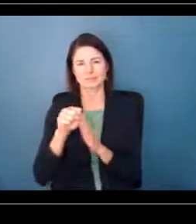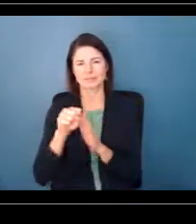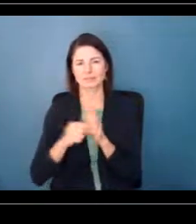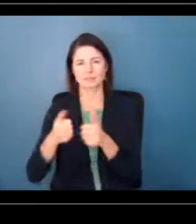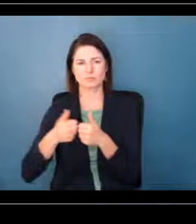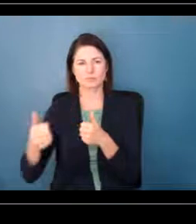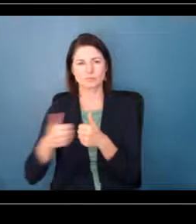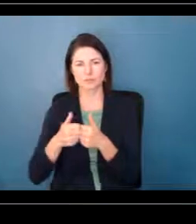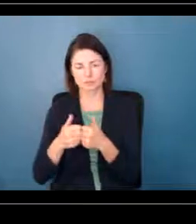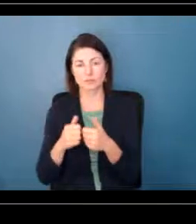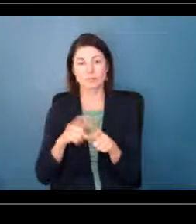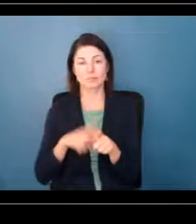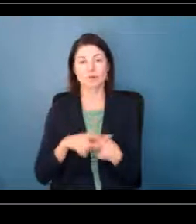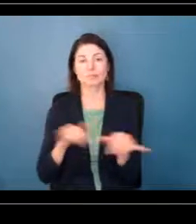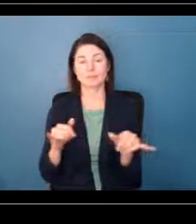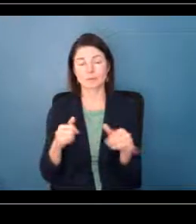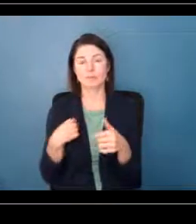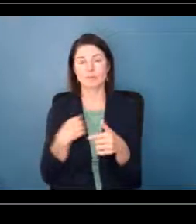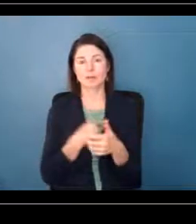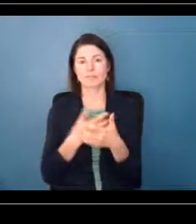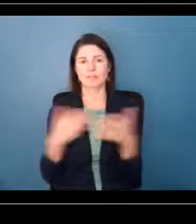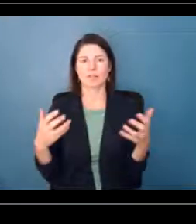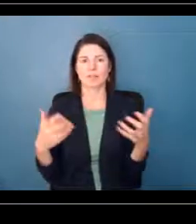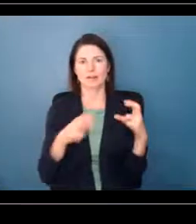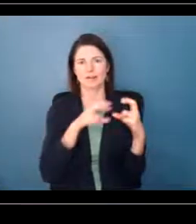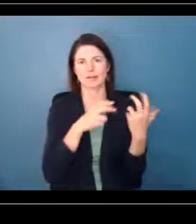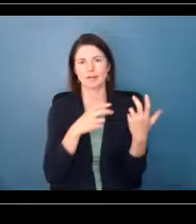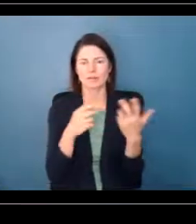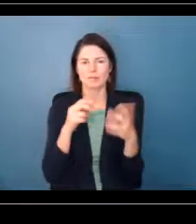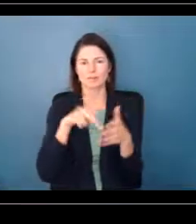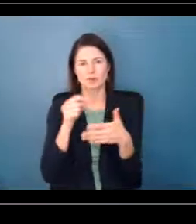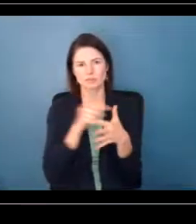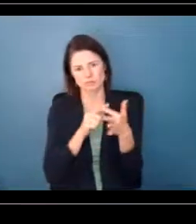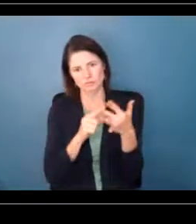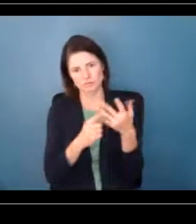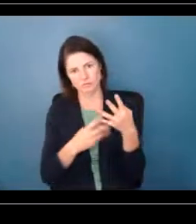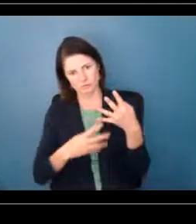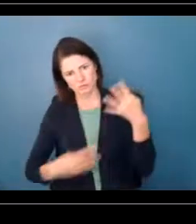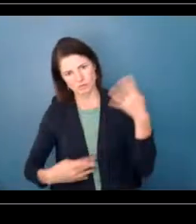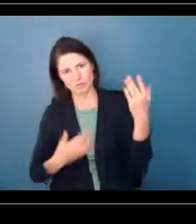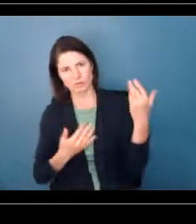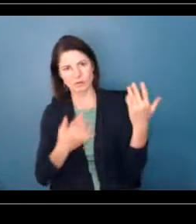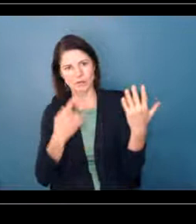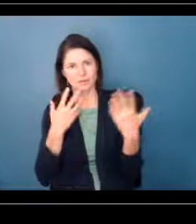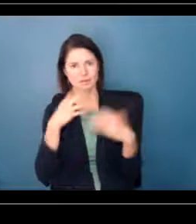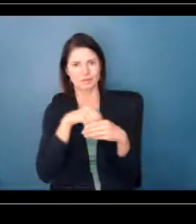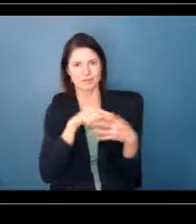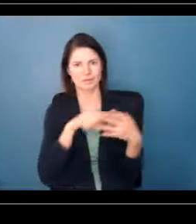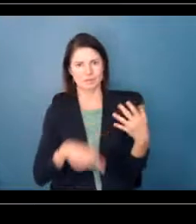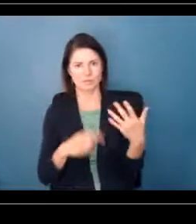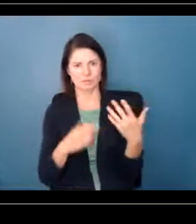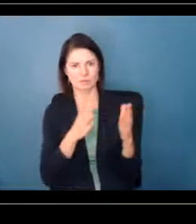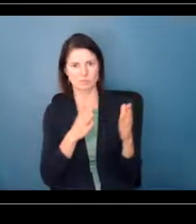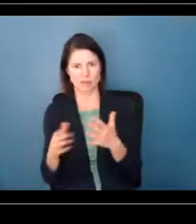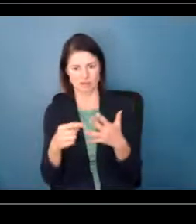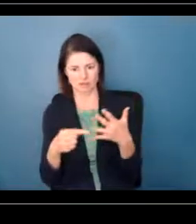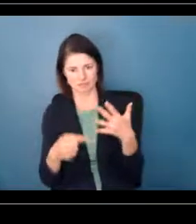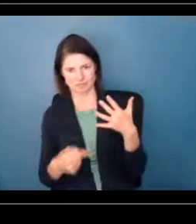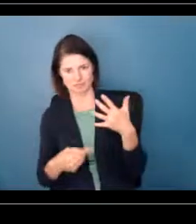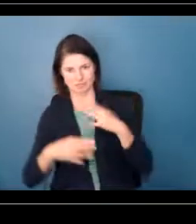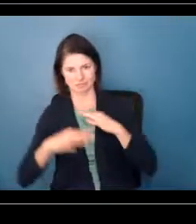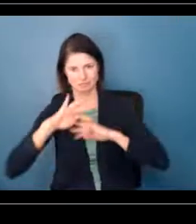transportation, but we have a lot of pipeline projects within those constrained and unconstrained plans. right? Some of them,